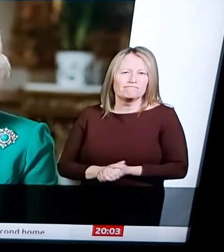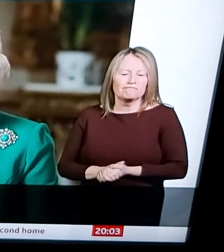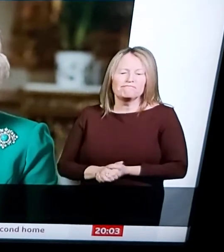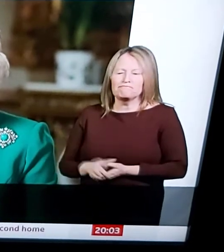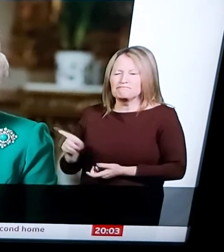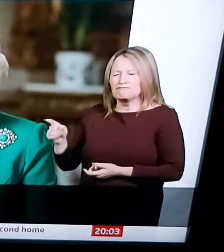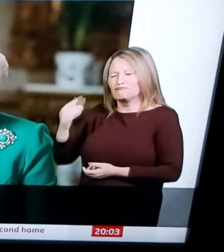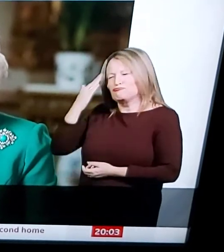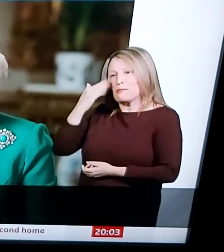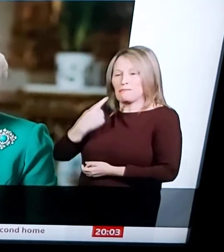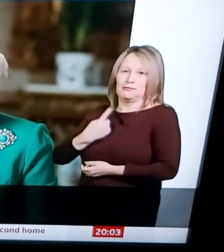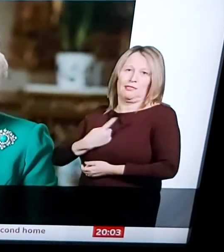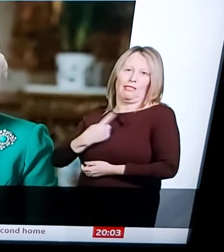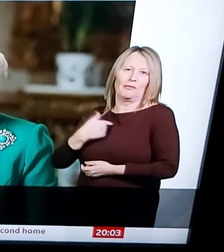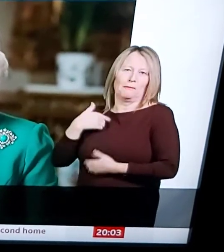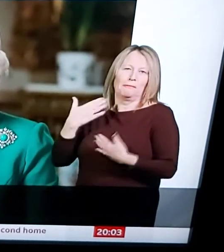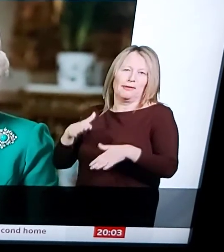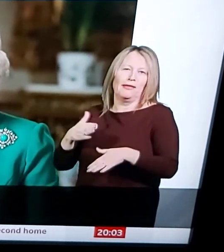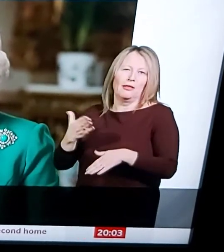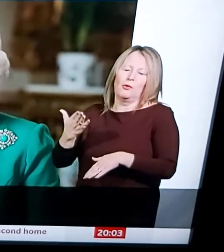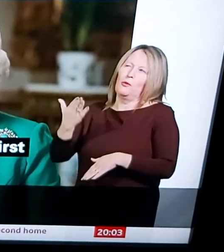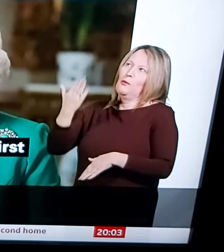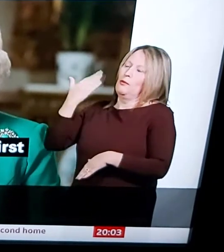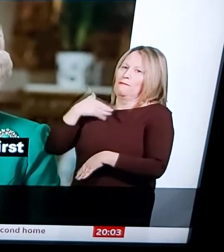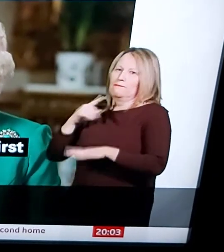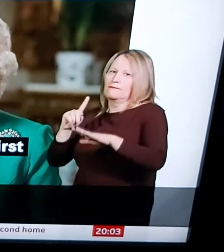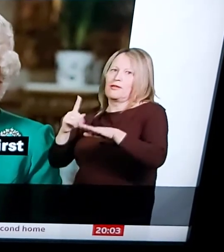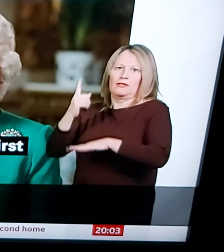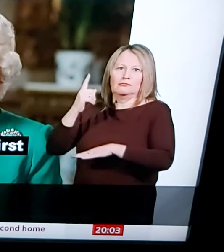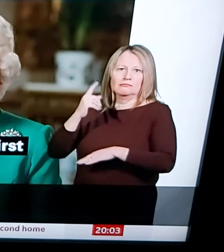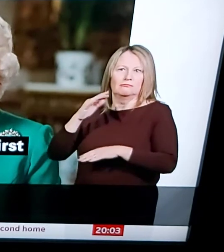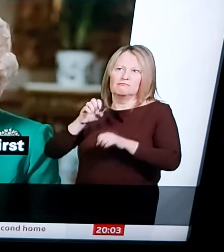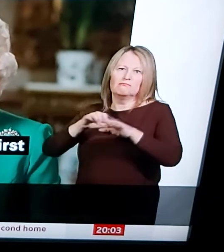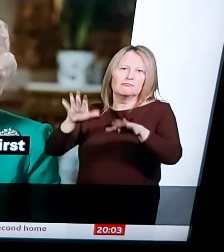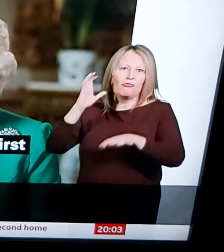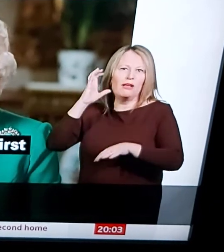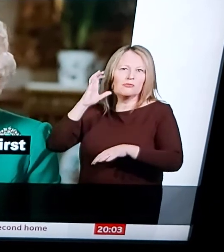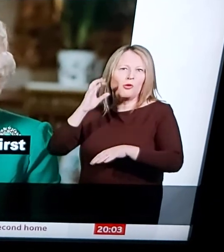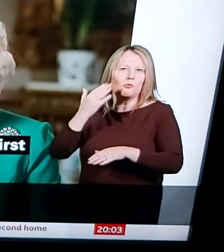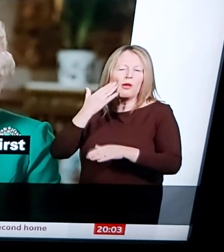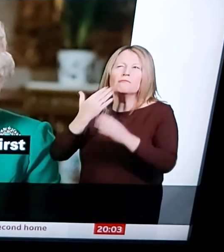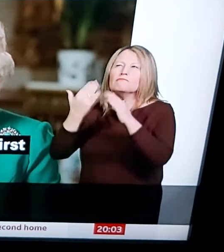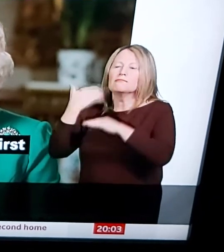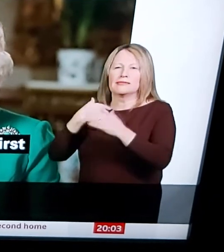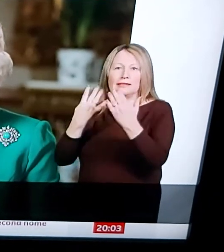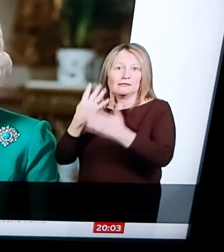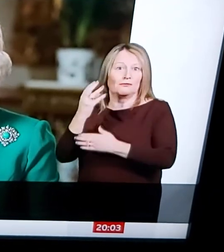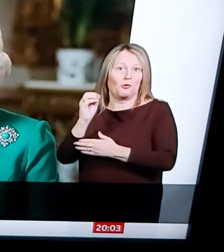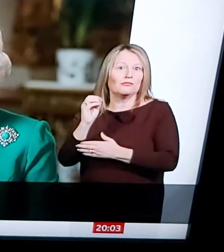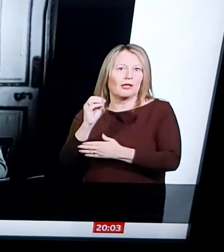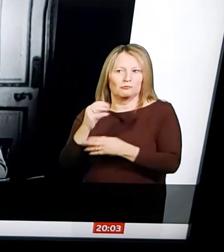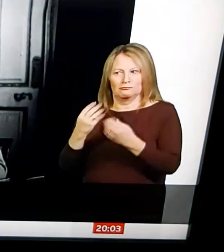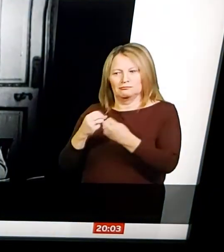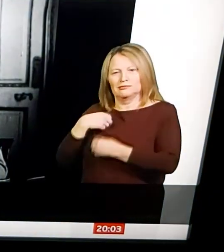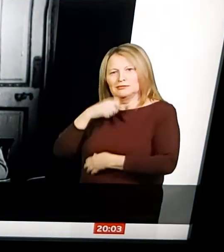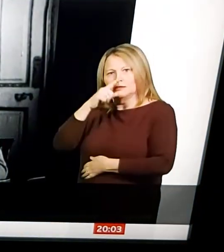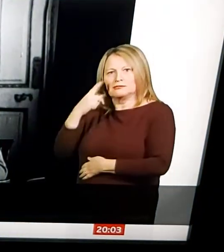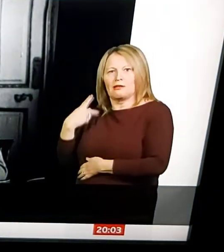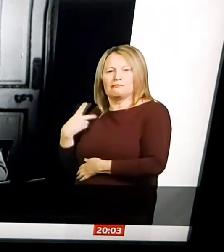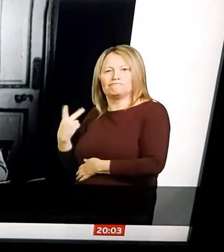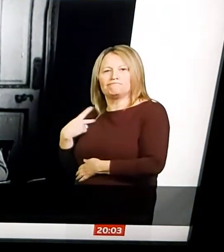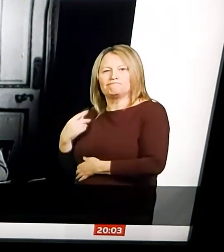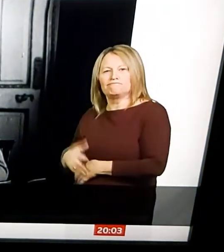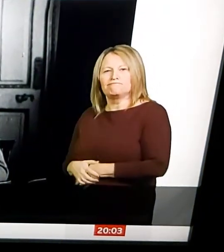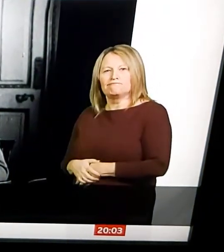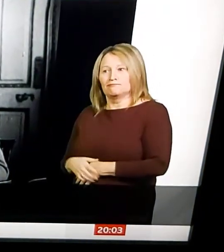It reminds me of the very first broadcast I made in 1940, helped by my sister.